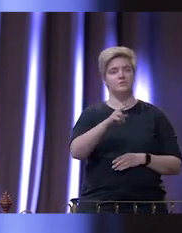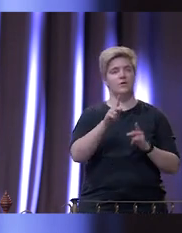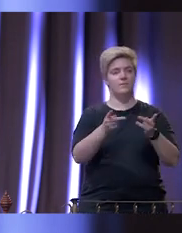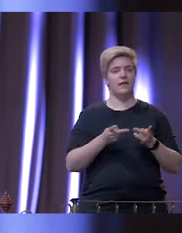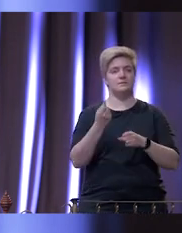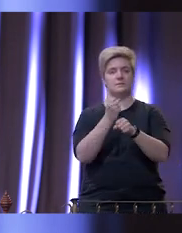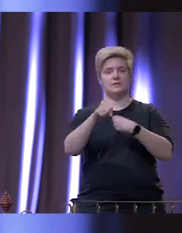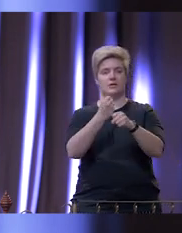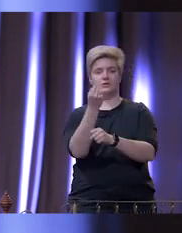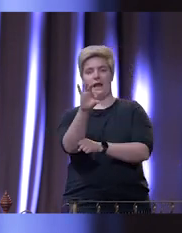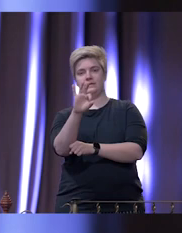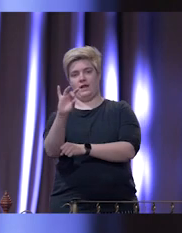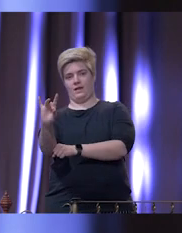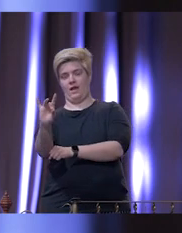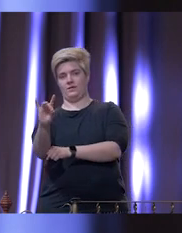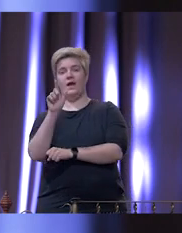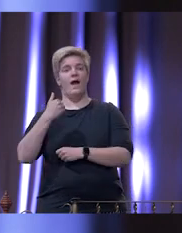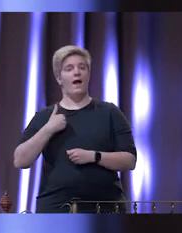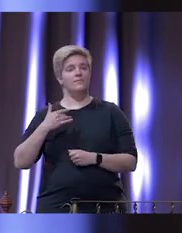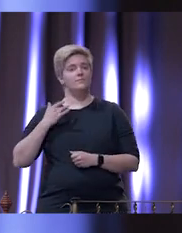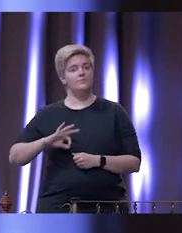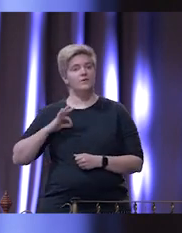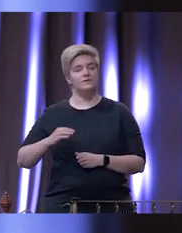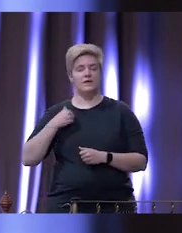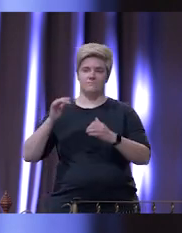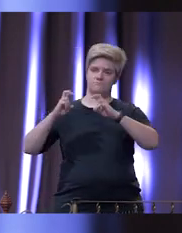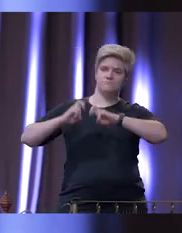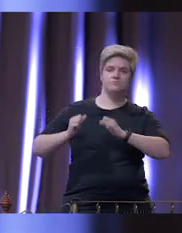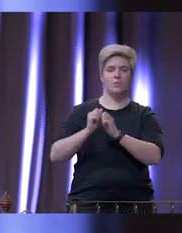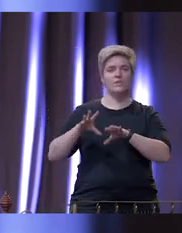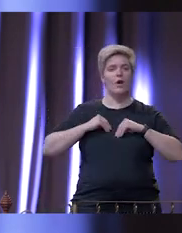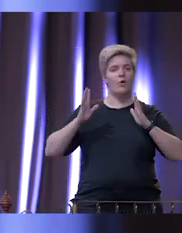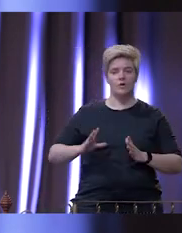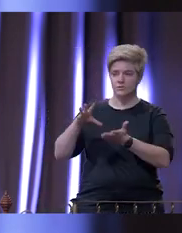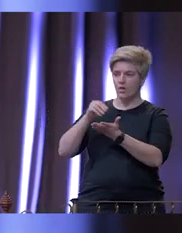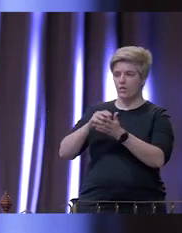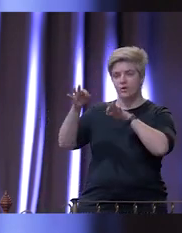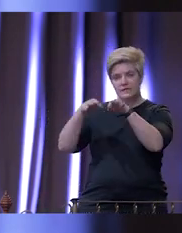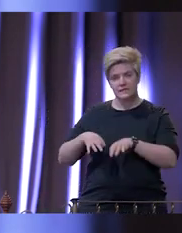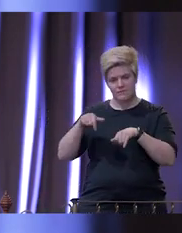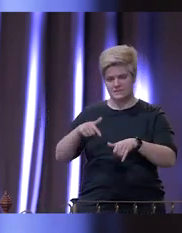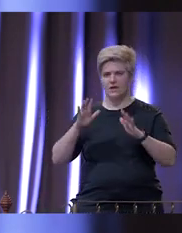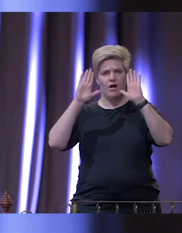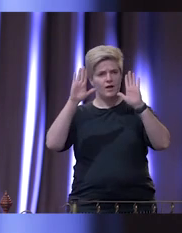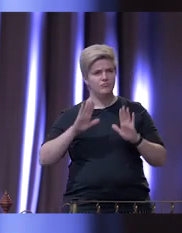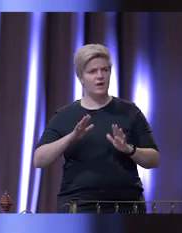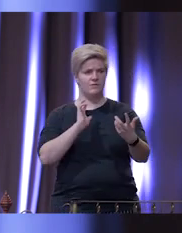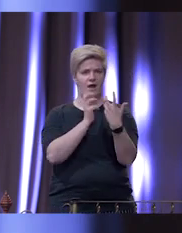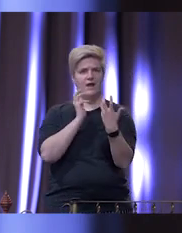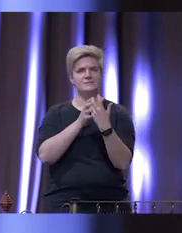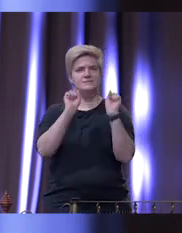Register of Historic Places in 1998. I've had the privilege of spending time with its owners, learning the details of